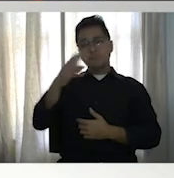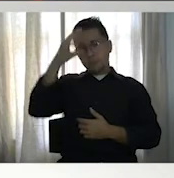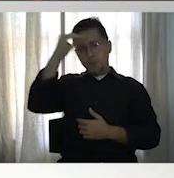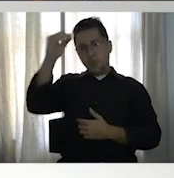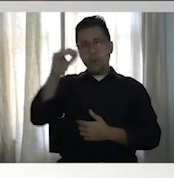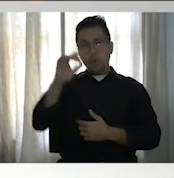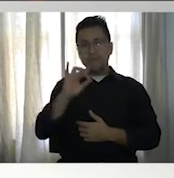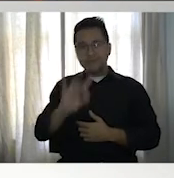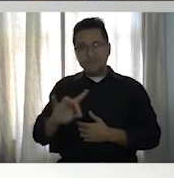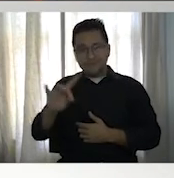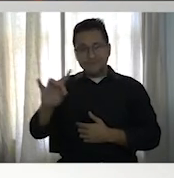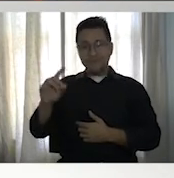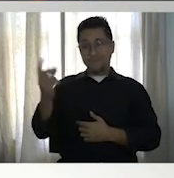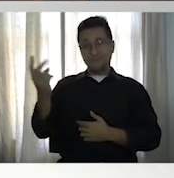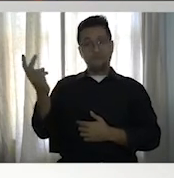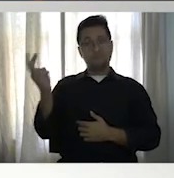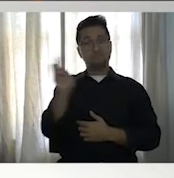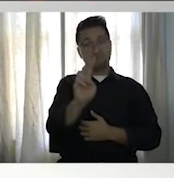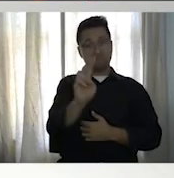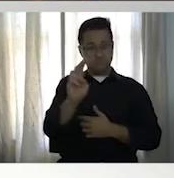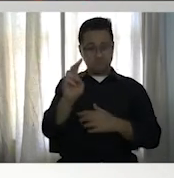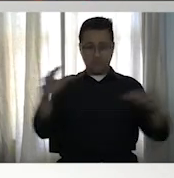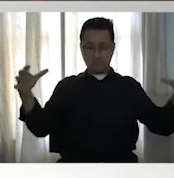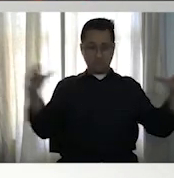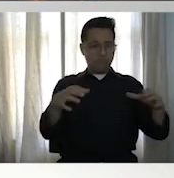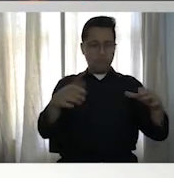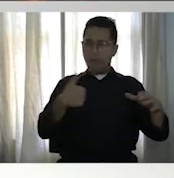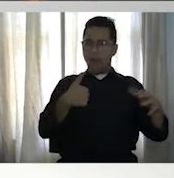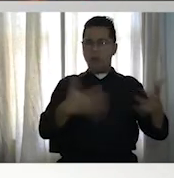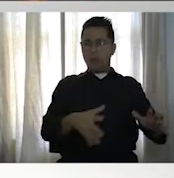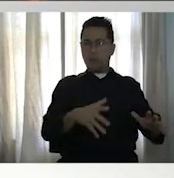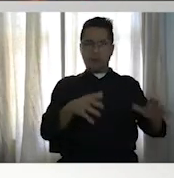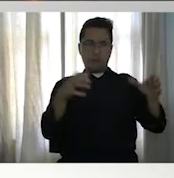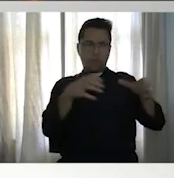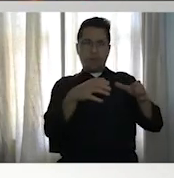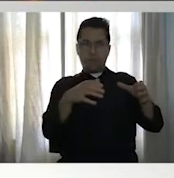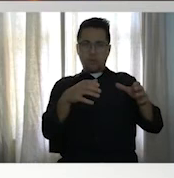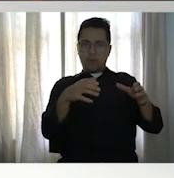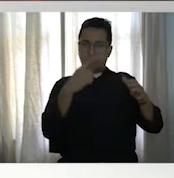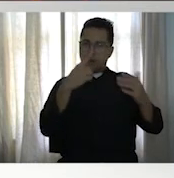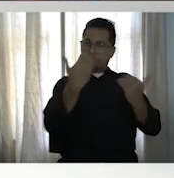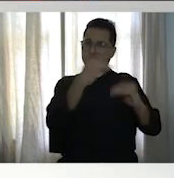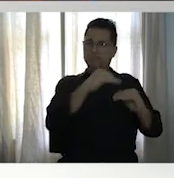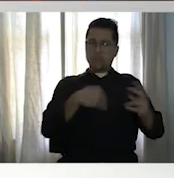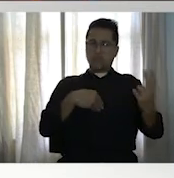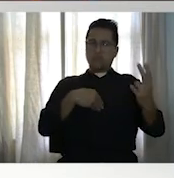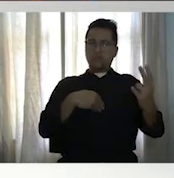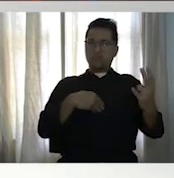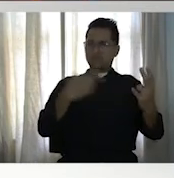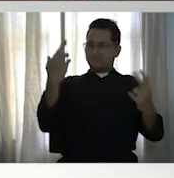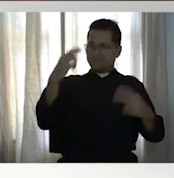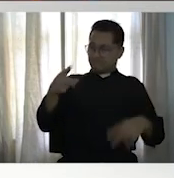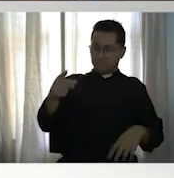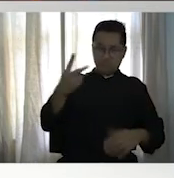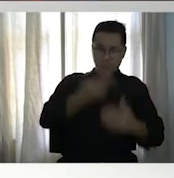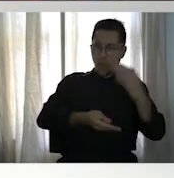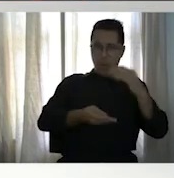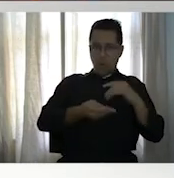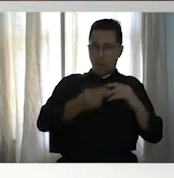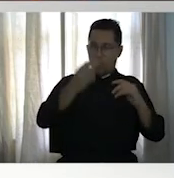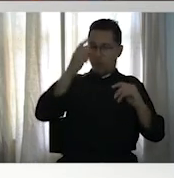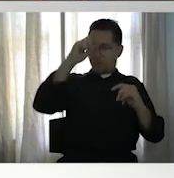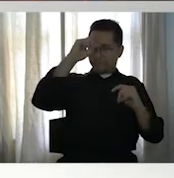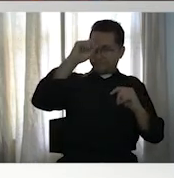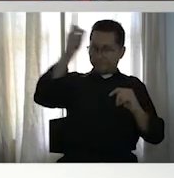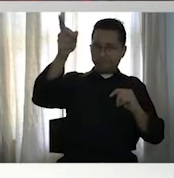who came as a group. I didn't want the group any bigger than that because these 2 guys are just brilliant,